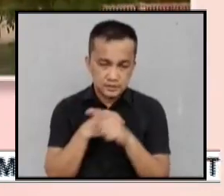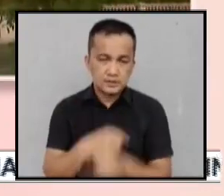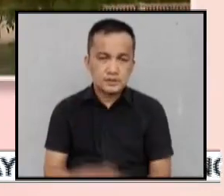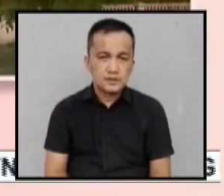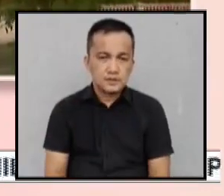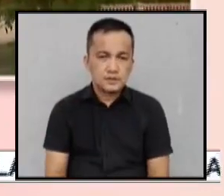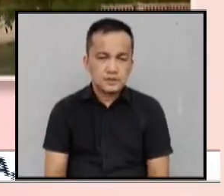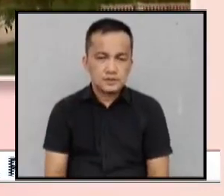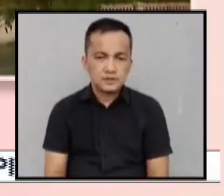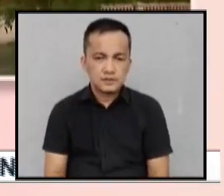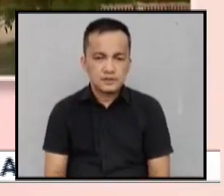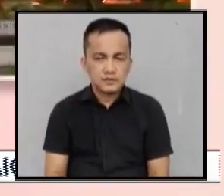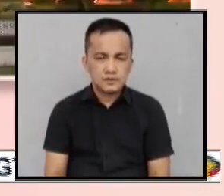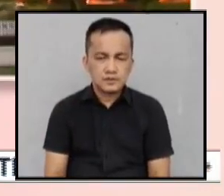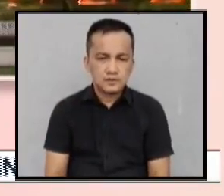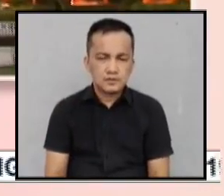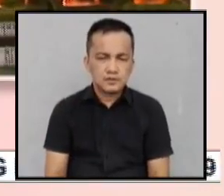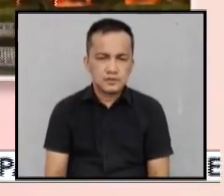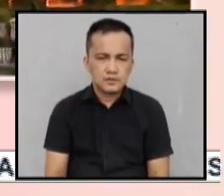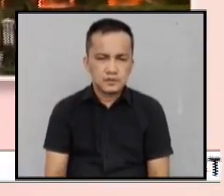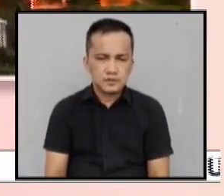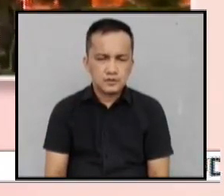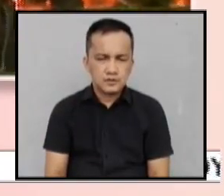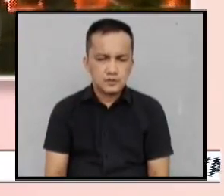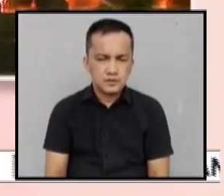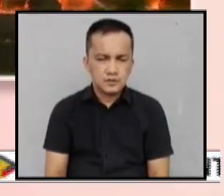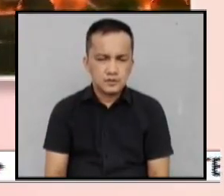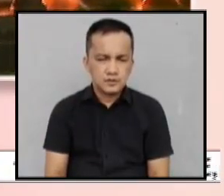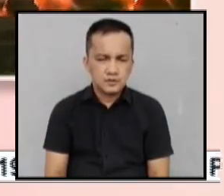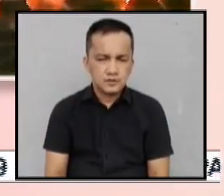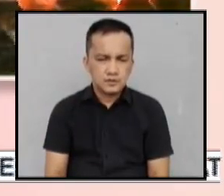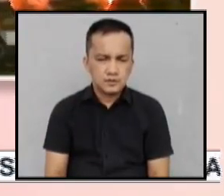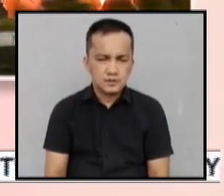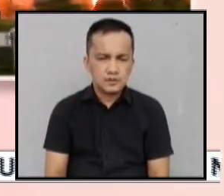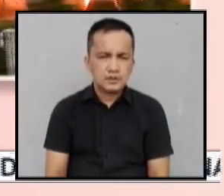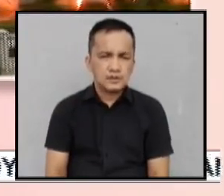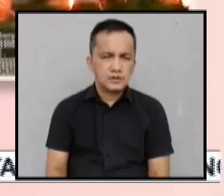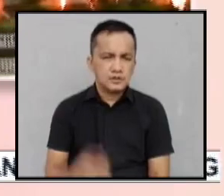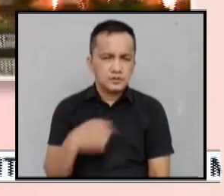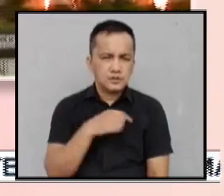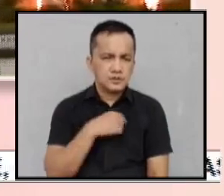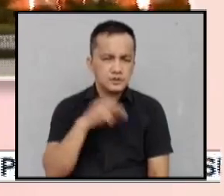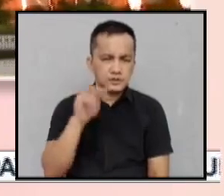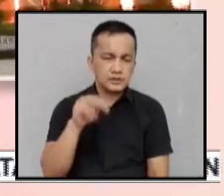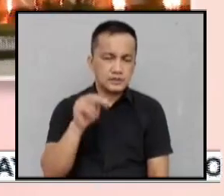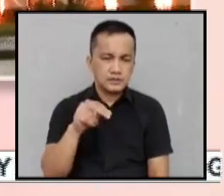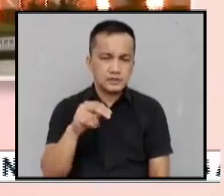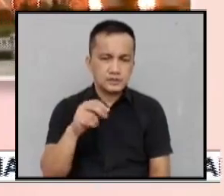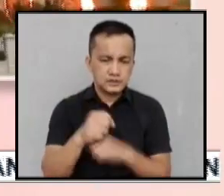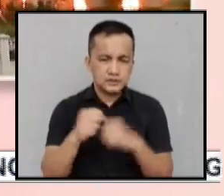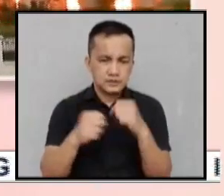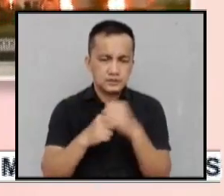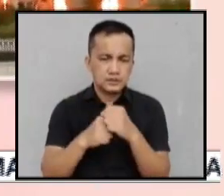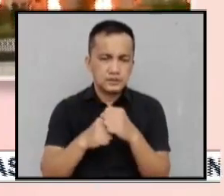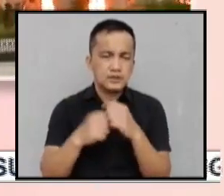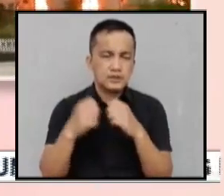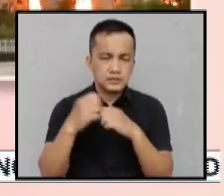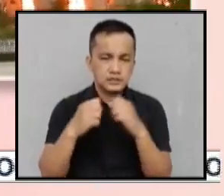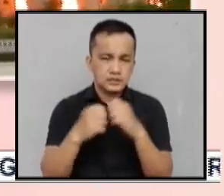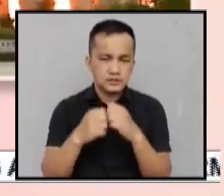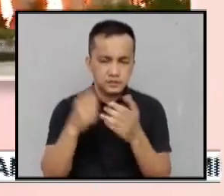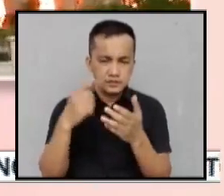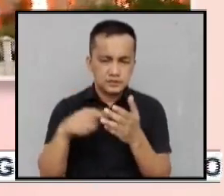na kailangan po natin ng structural engineer para makita po natin nga yung integrity ng building